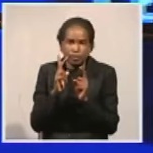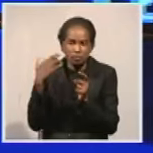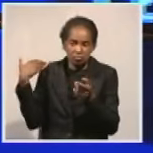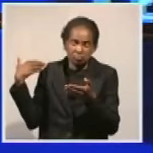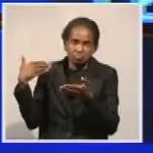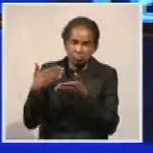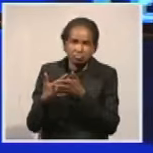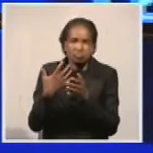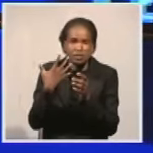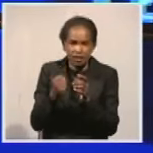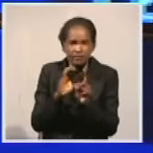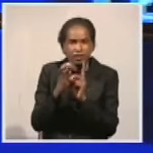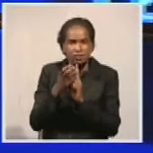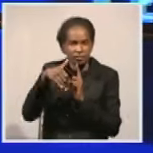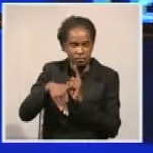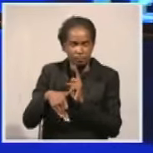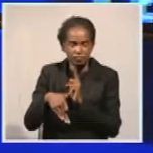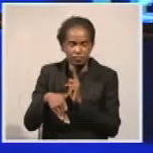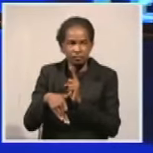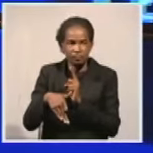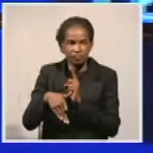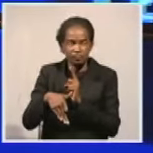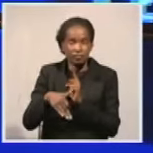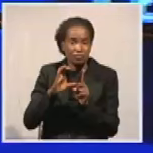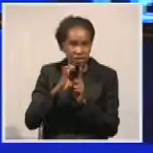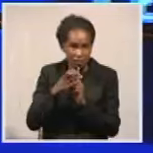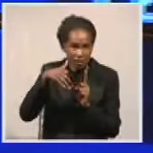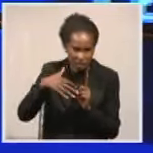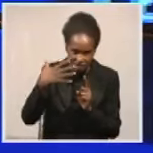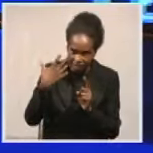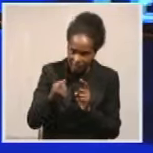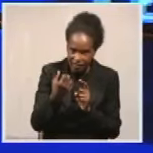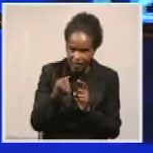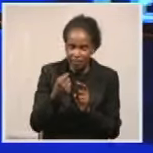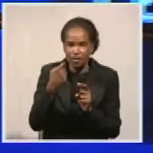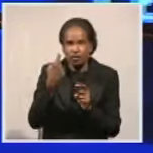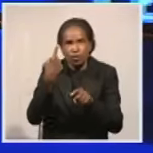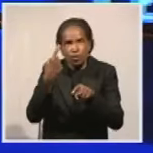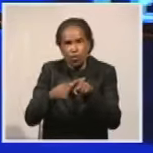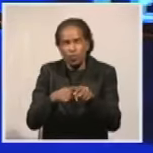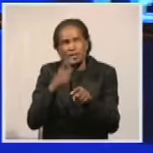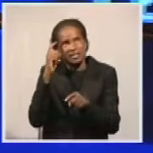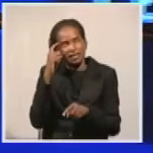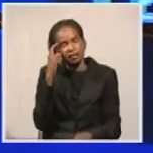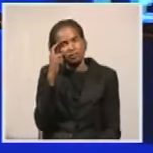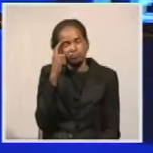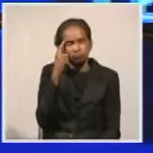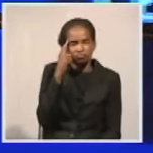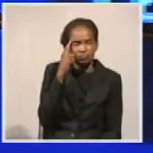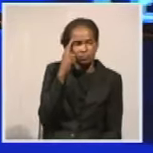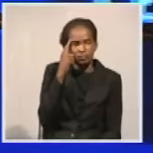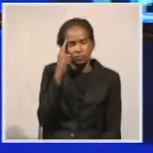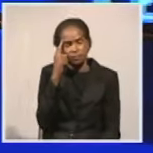And to think that we could oust